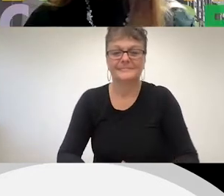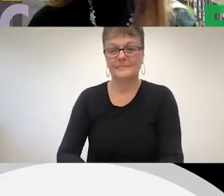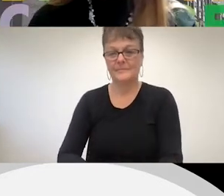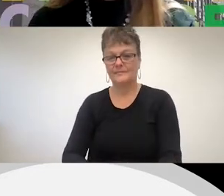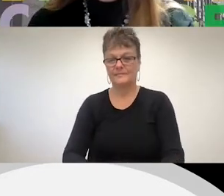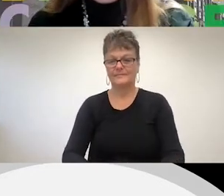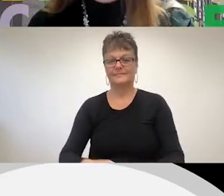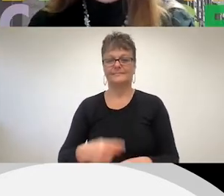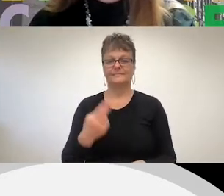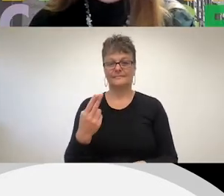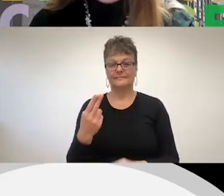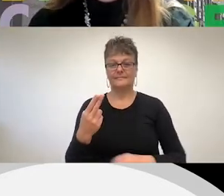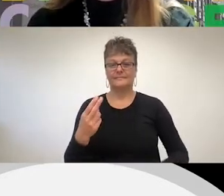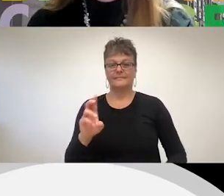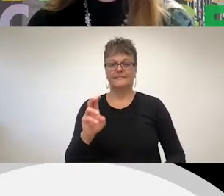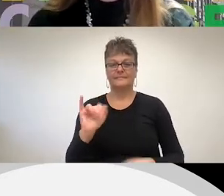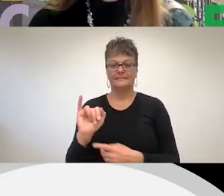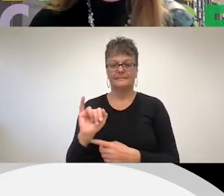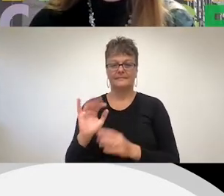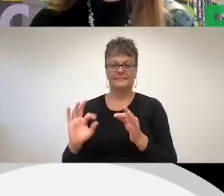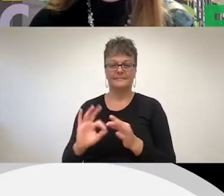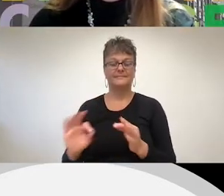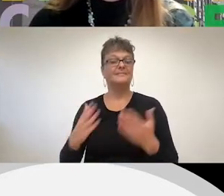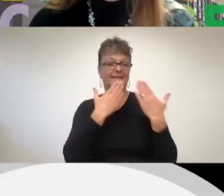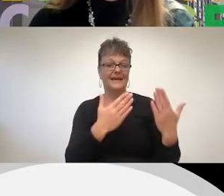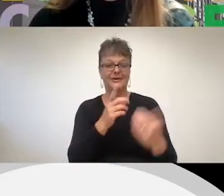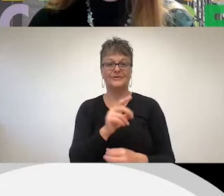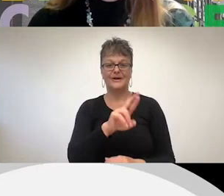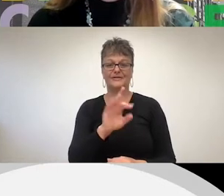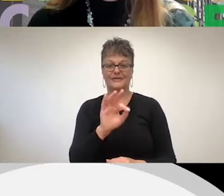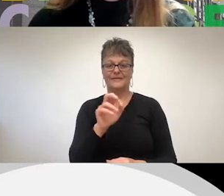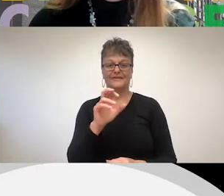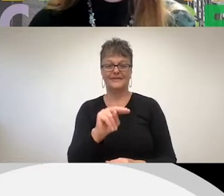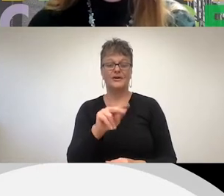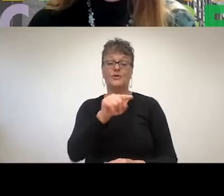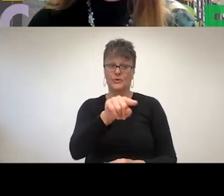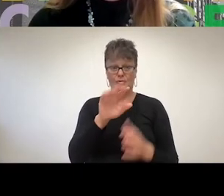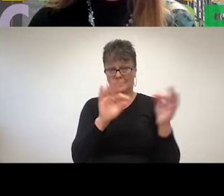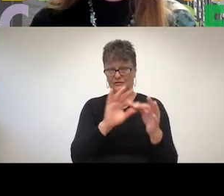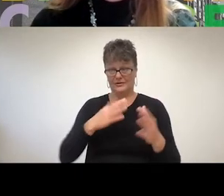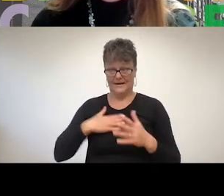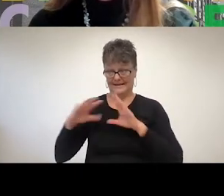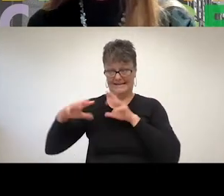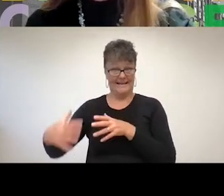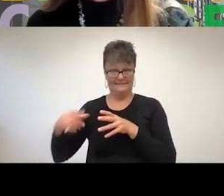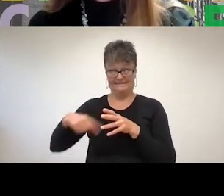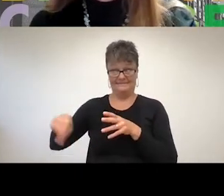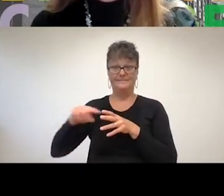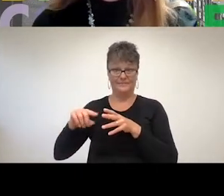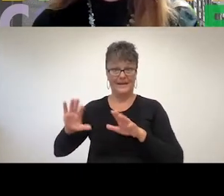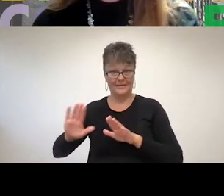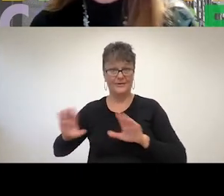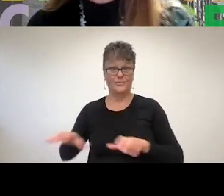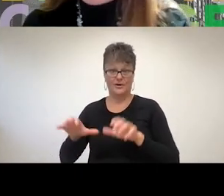Thanks, Dr. Farron. You mentioned the work of the TLX team, and of course, I would like to echo my thanks to the